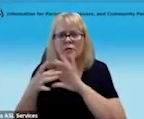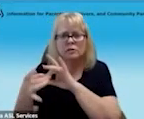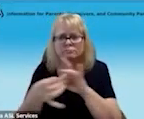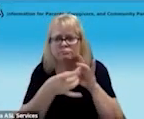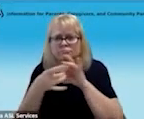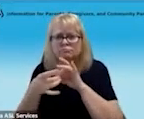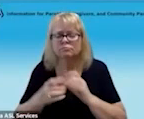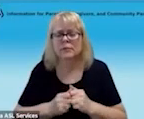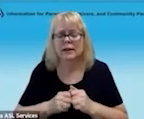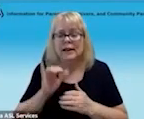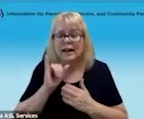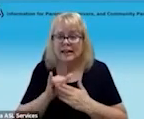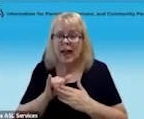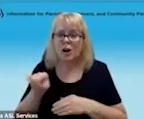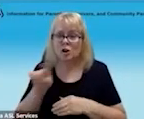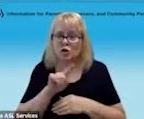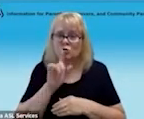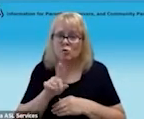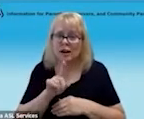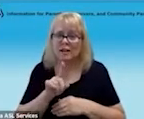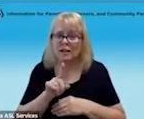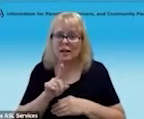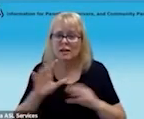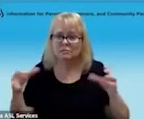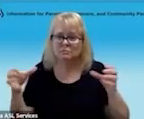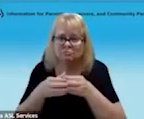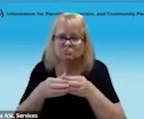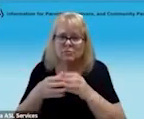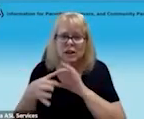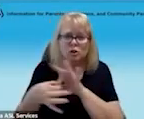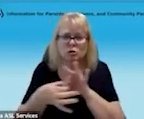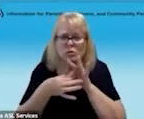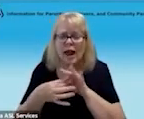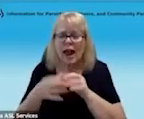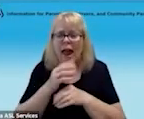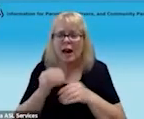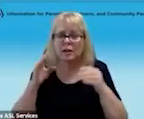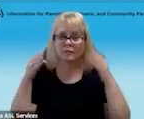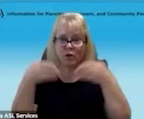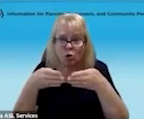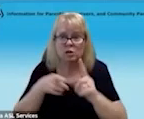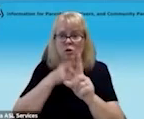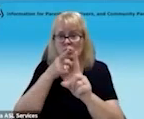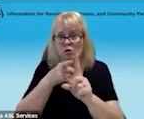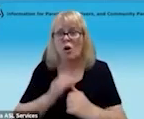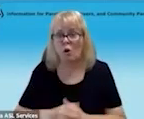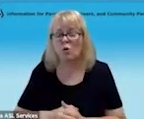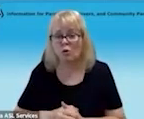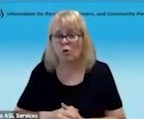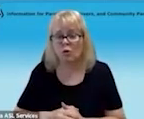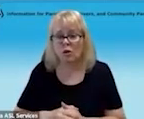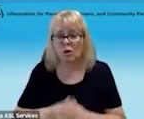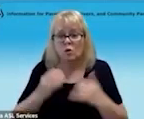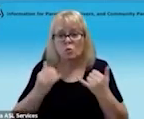really important to realize that none of us are successful by ourselves. We really believe in what's called problem-solving coalitions.